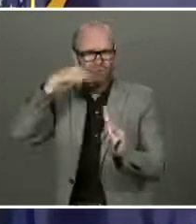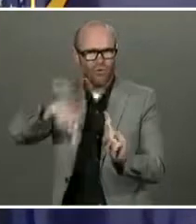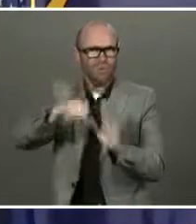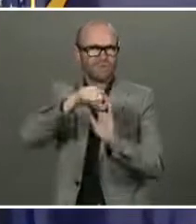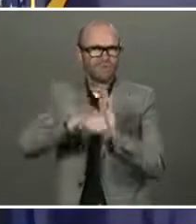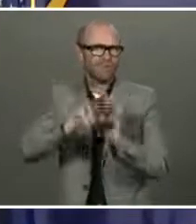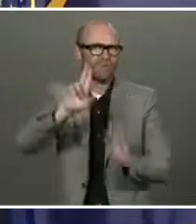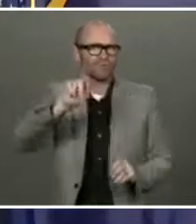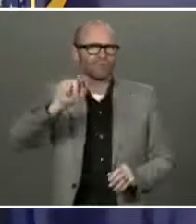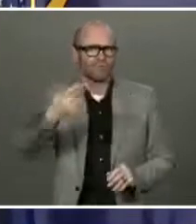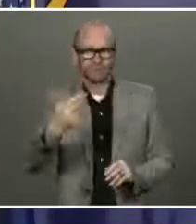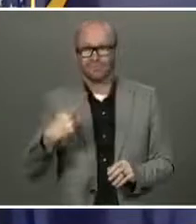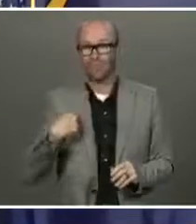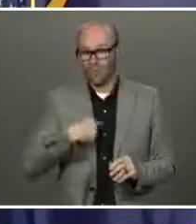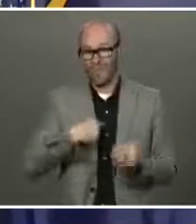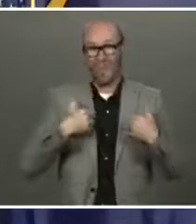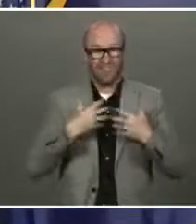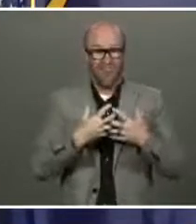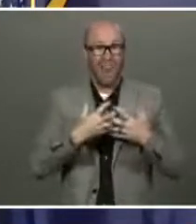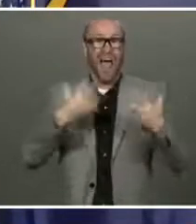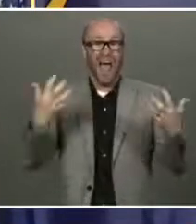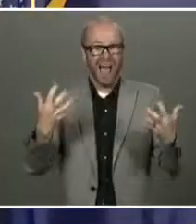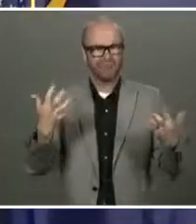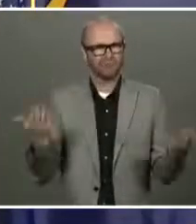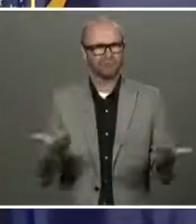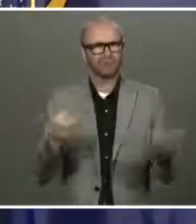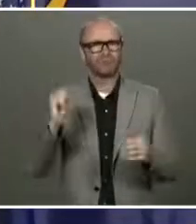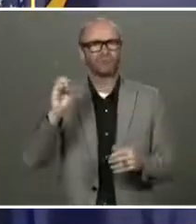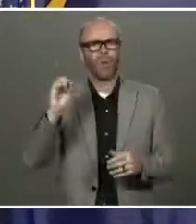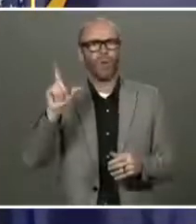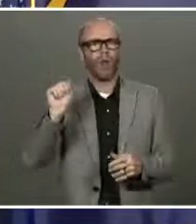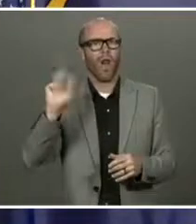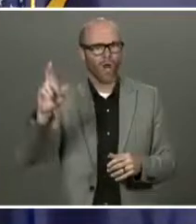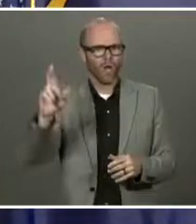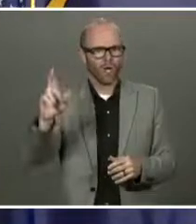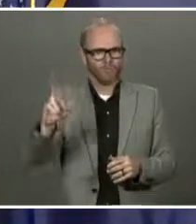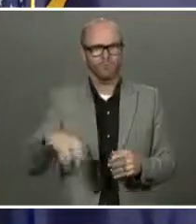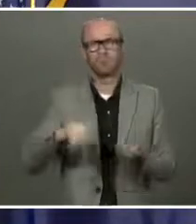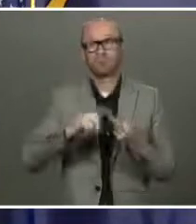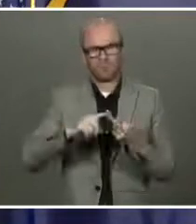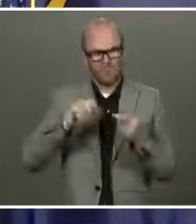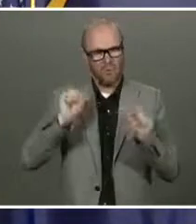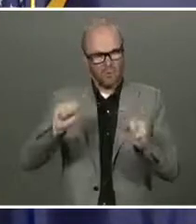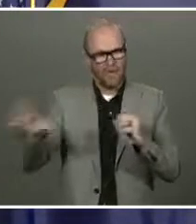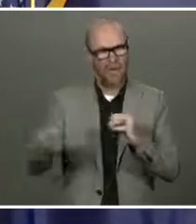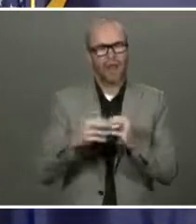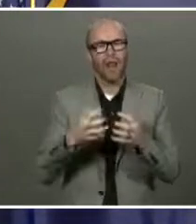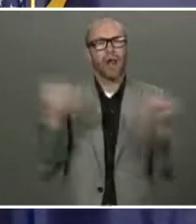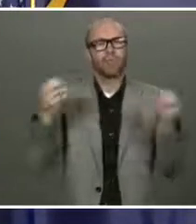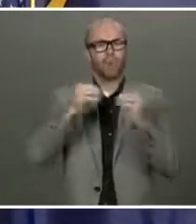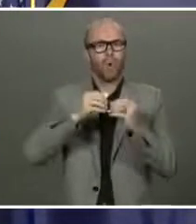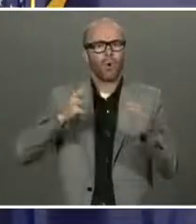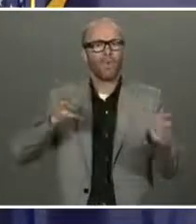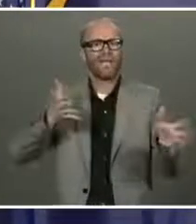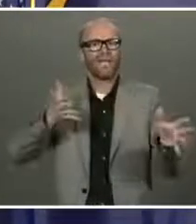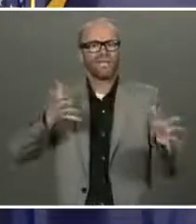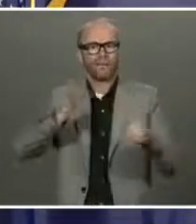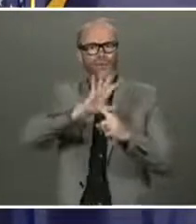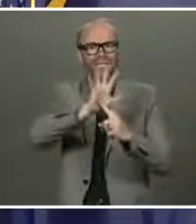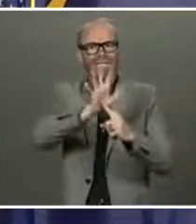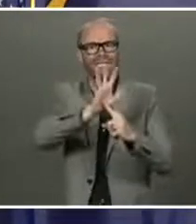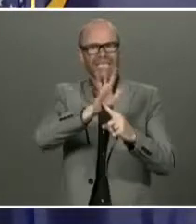that has tremendous potential around solar, tremendous potential around wind. We have potential